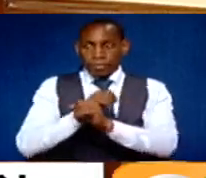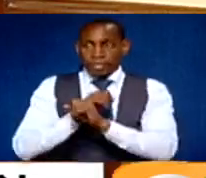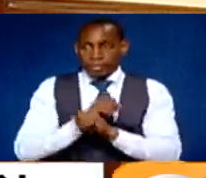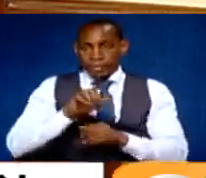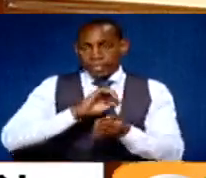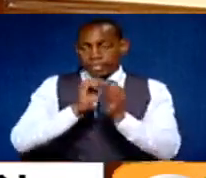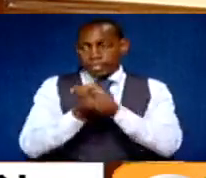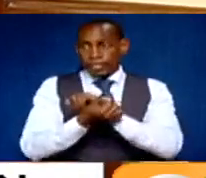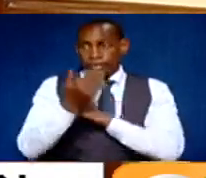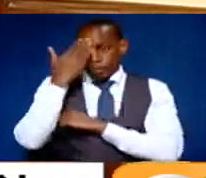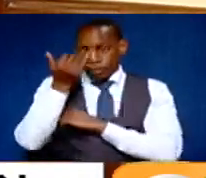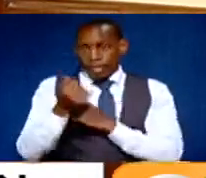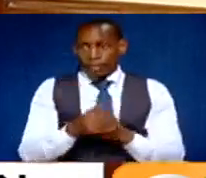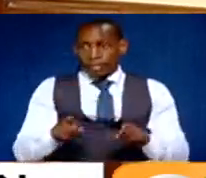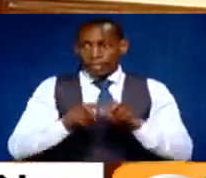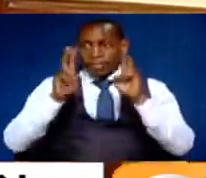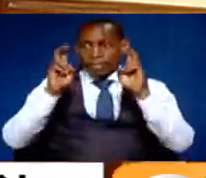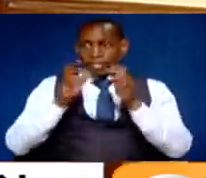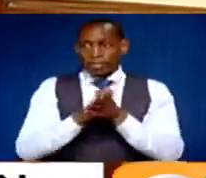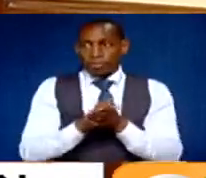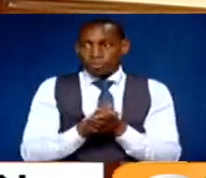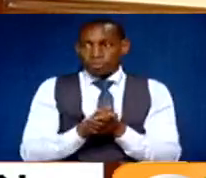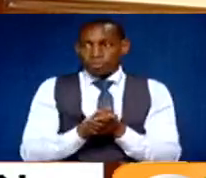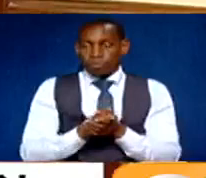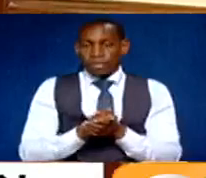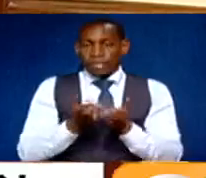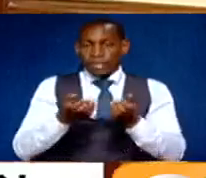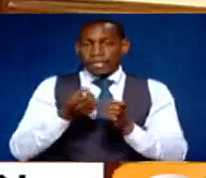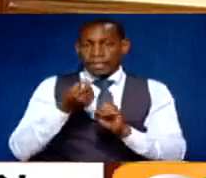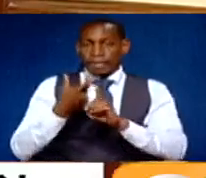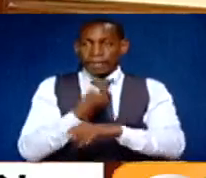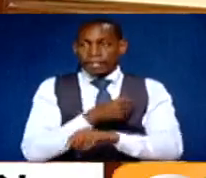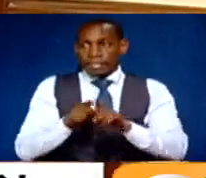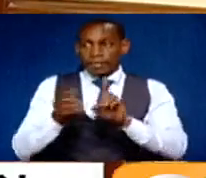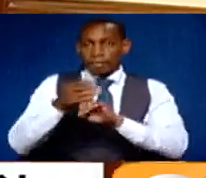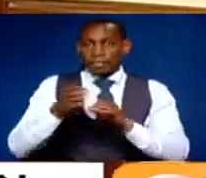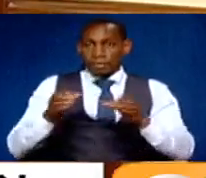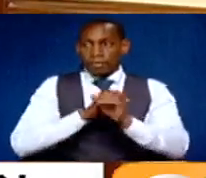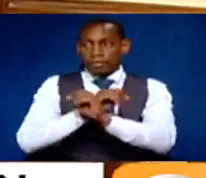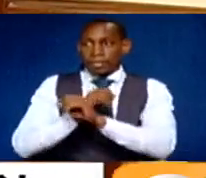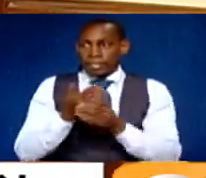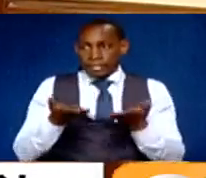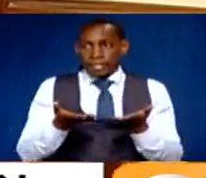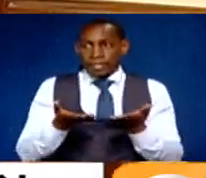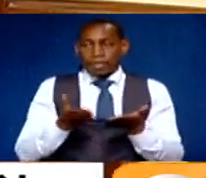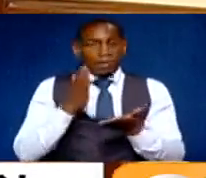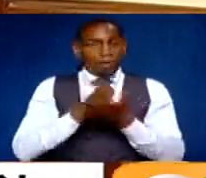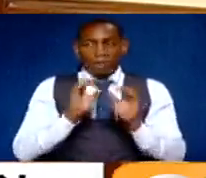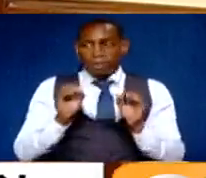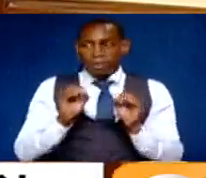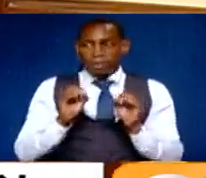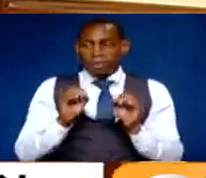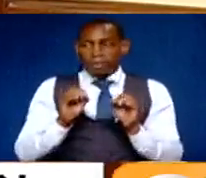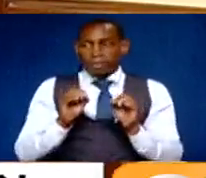to change because of the issues of now requiring to revaccinate. It means achieving herd immunity now is no guarantee about